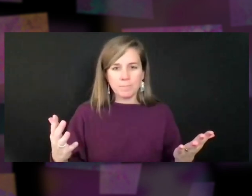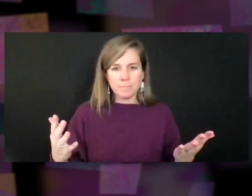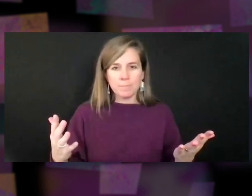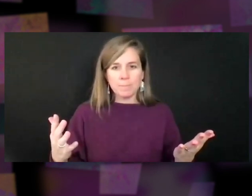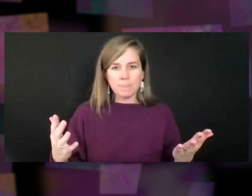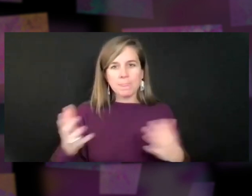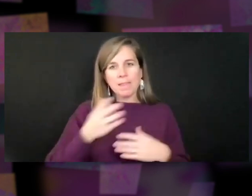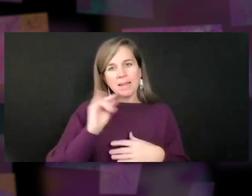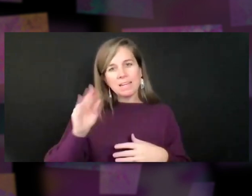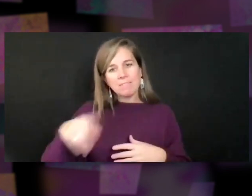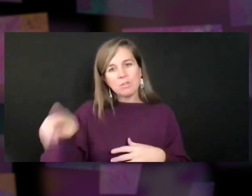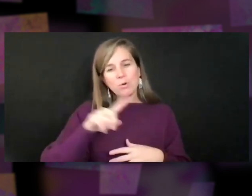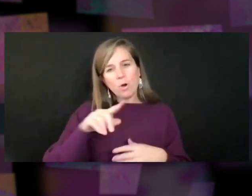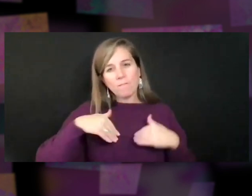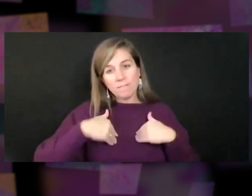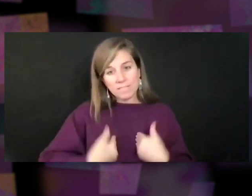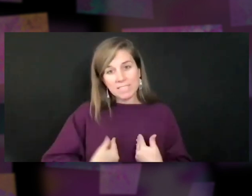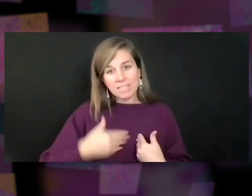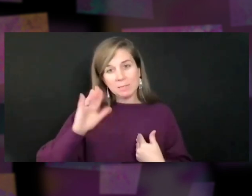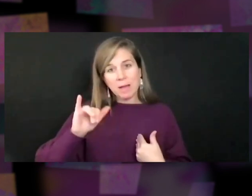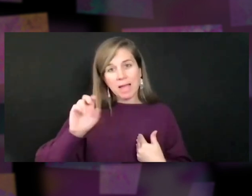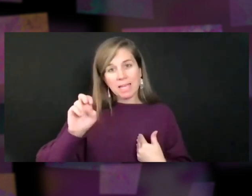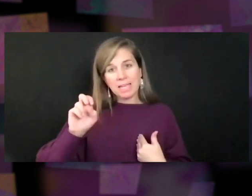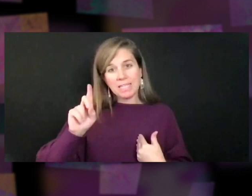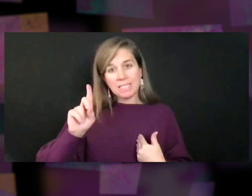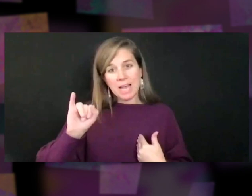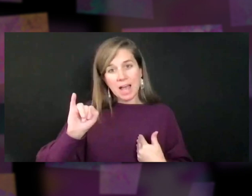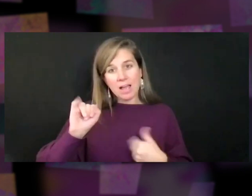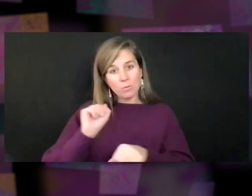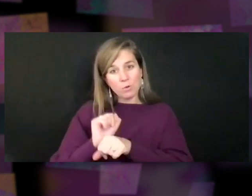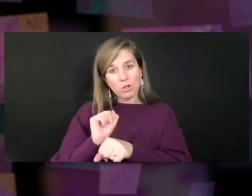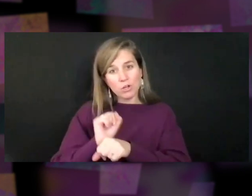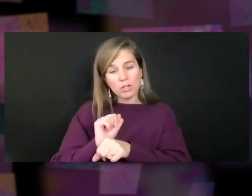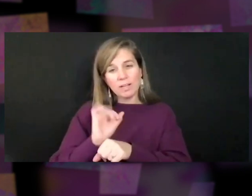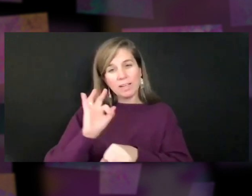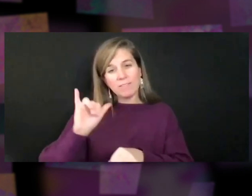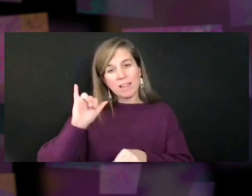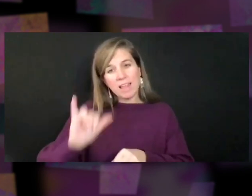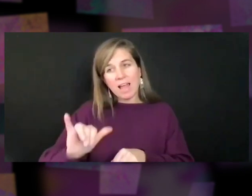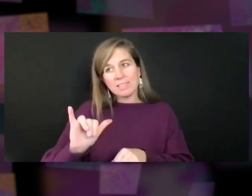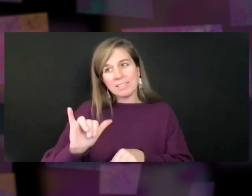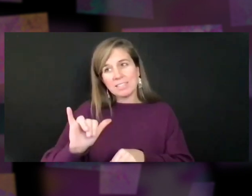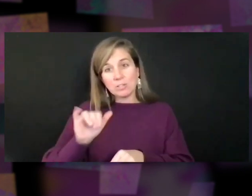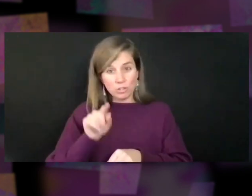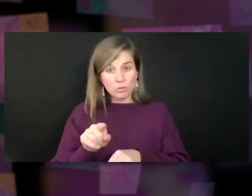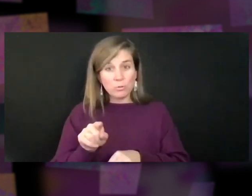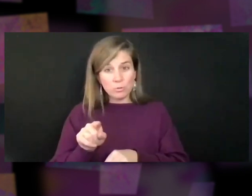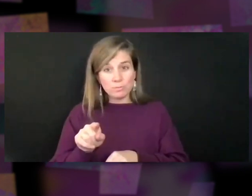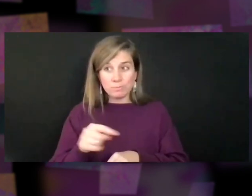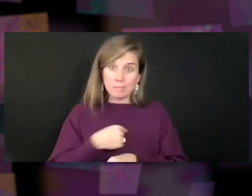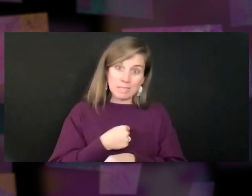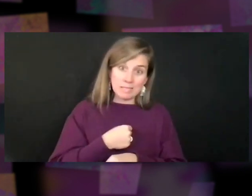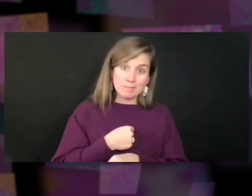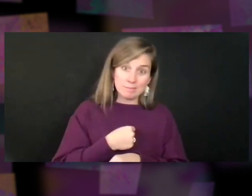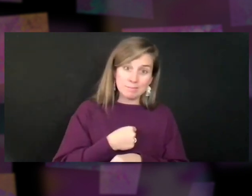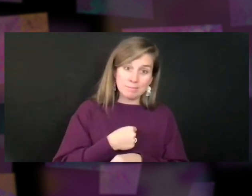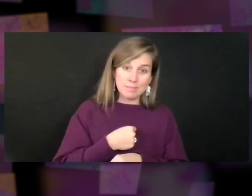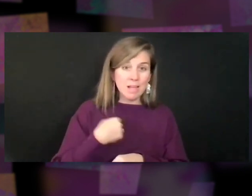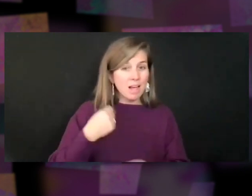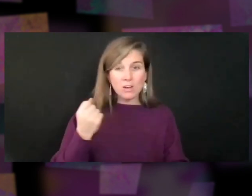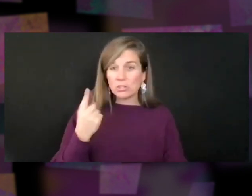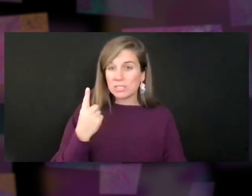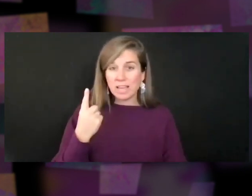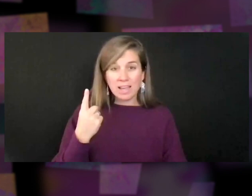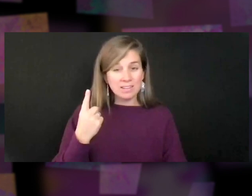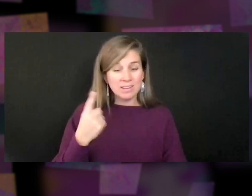And if you're fatigued by this EDI work, if that's you, me, I understand that.